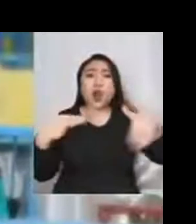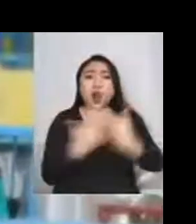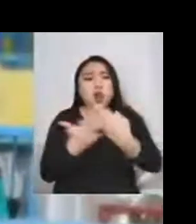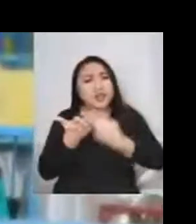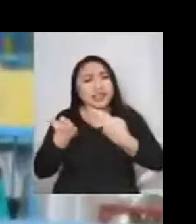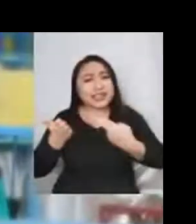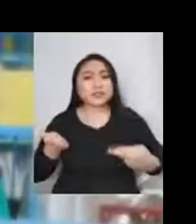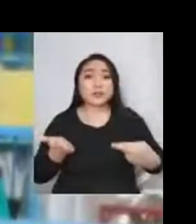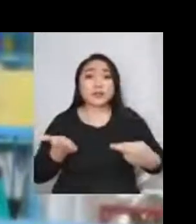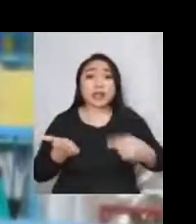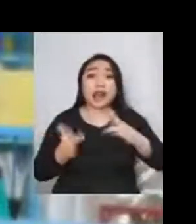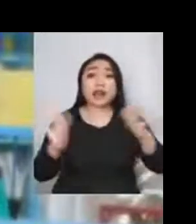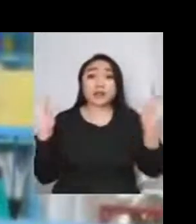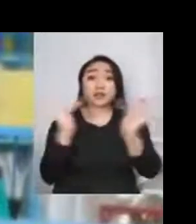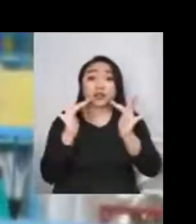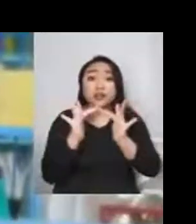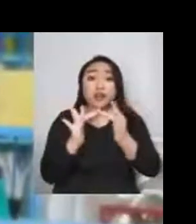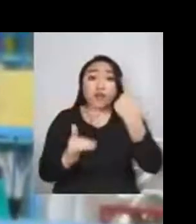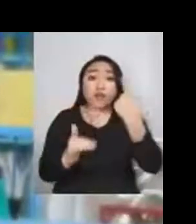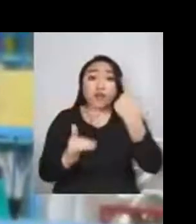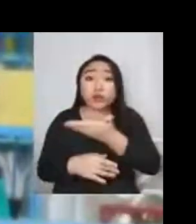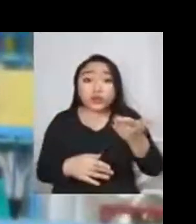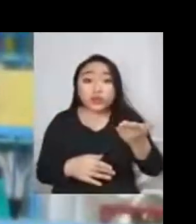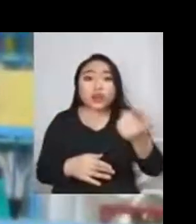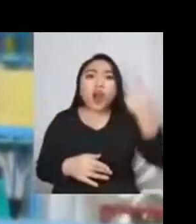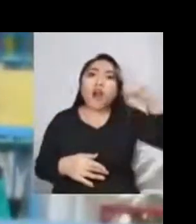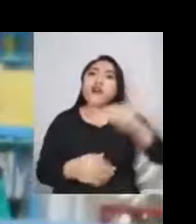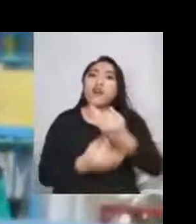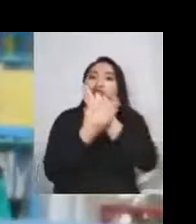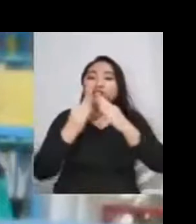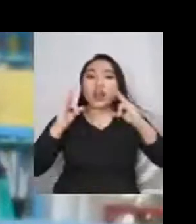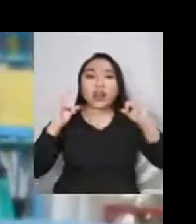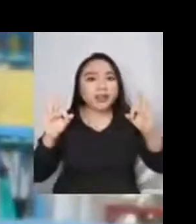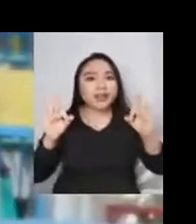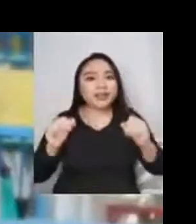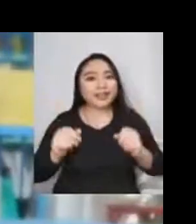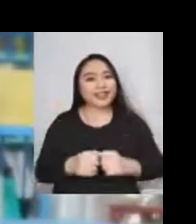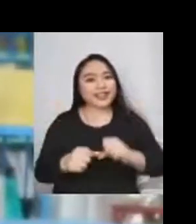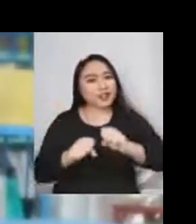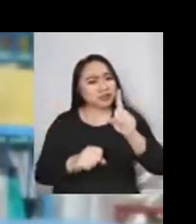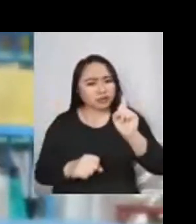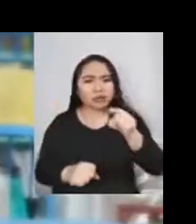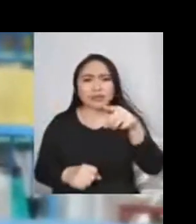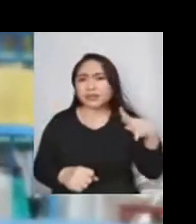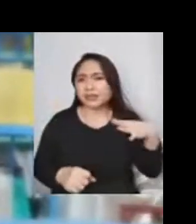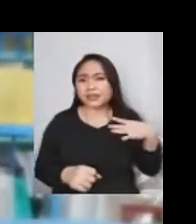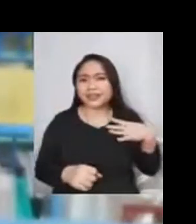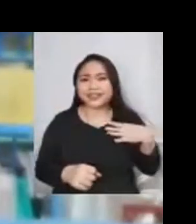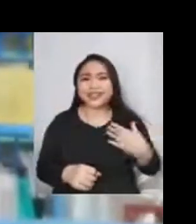these resources are available online for you for free. So what are you waiting